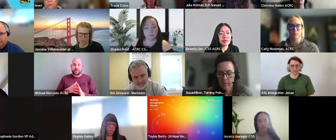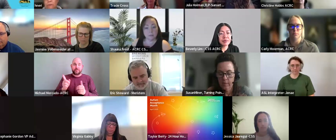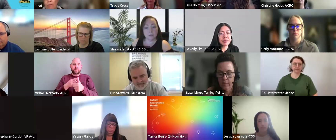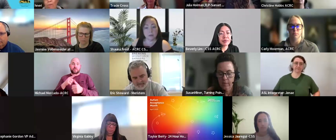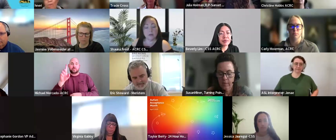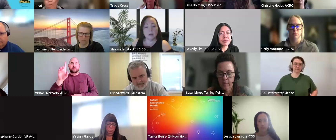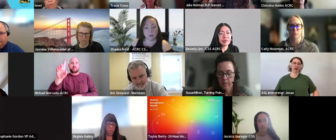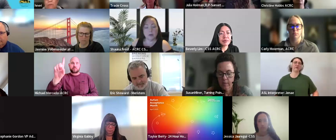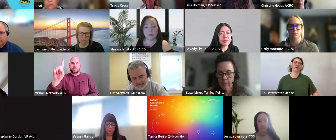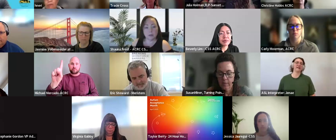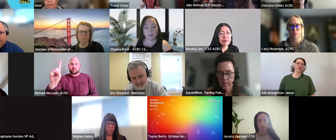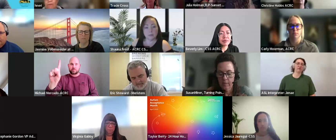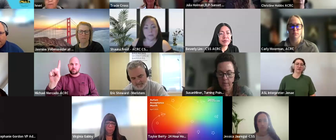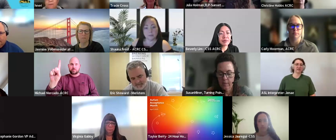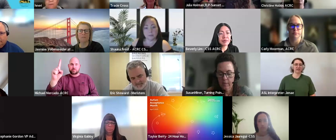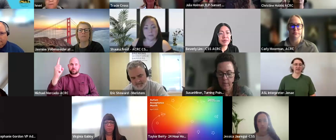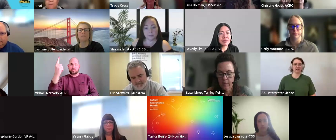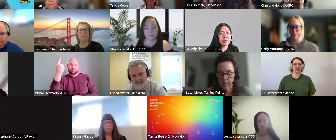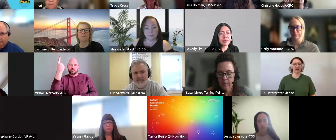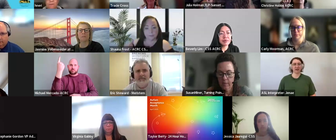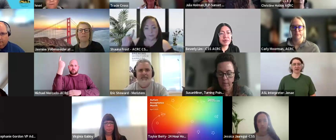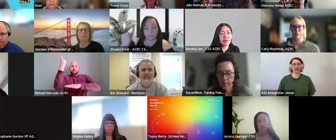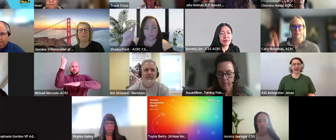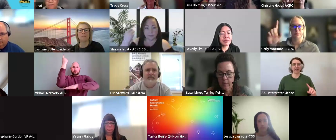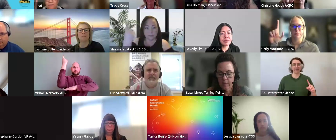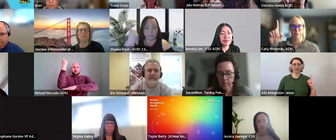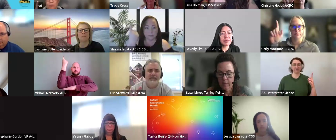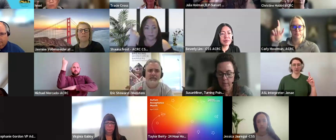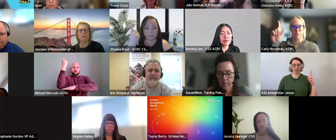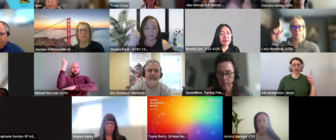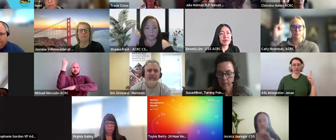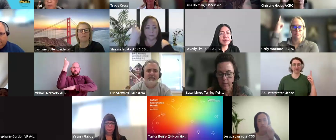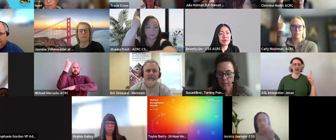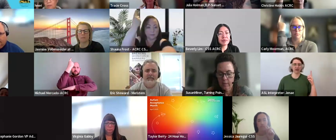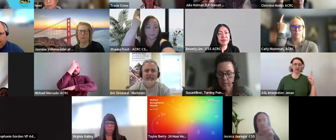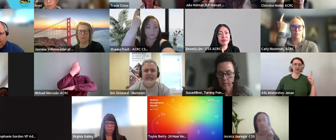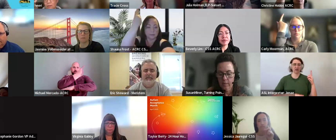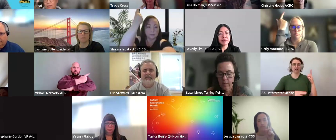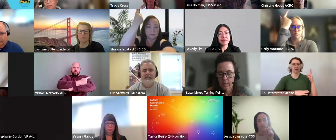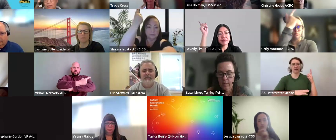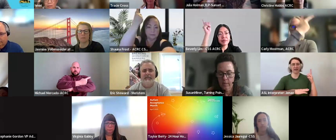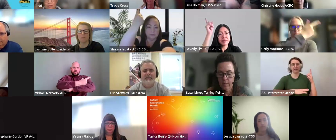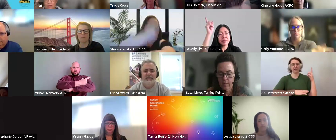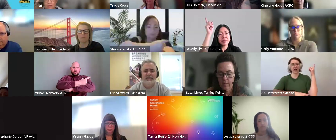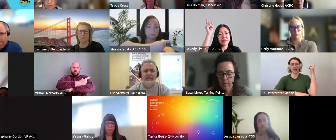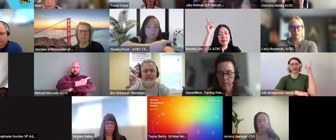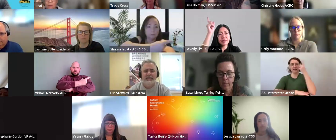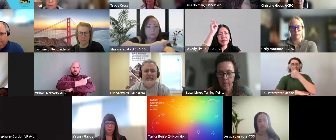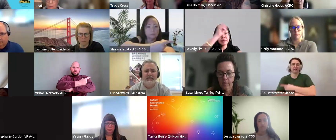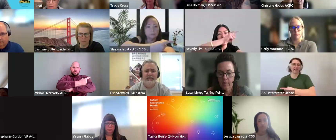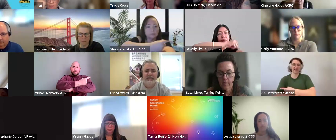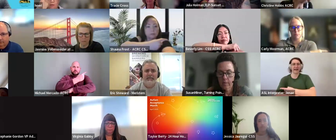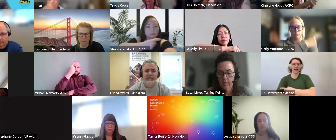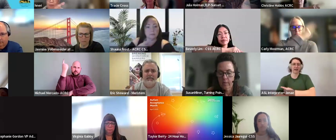and program. All right, ready? So first, you're going to have your pointer finger, non-dominant hand